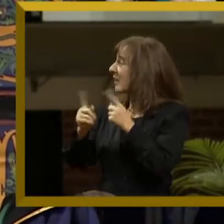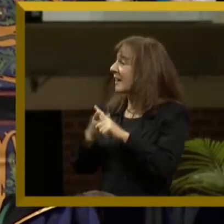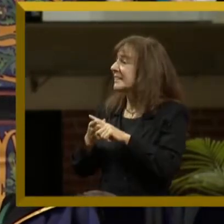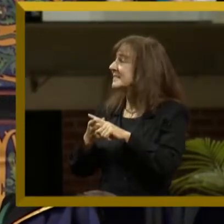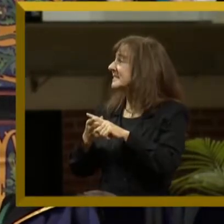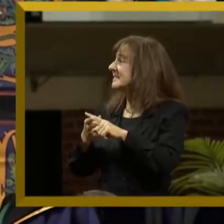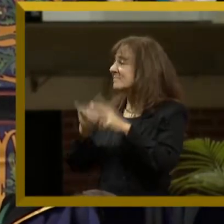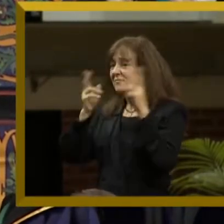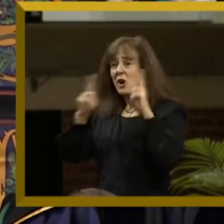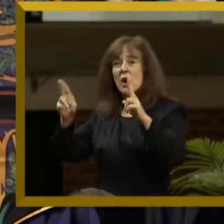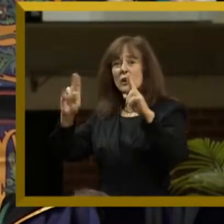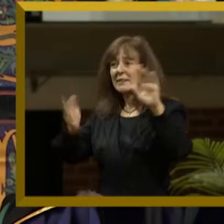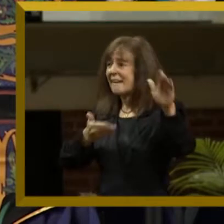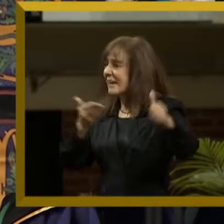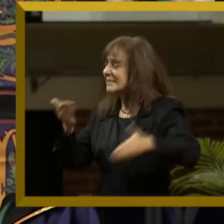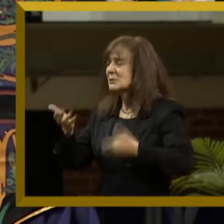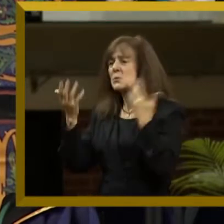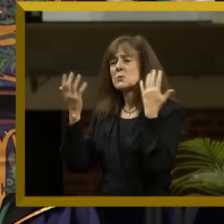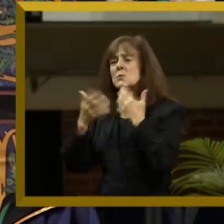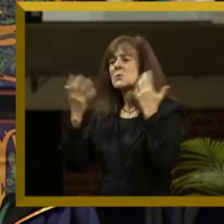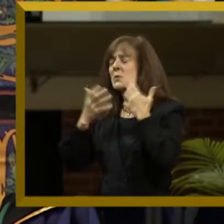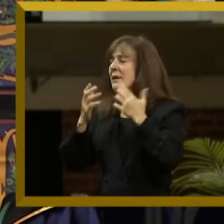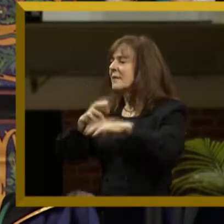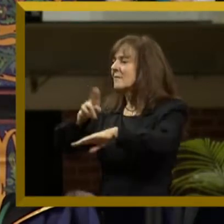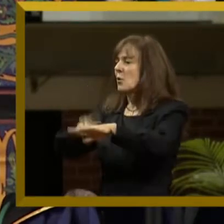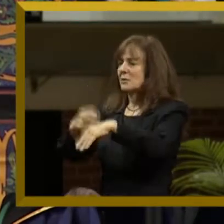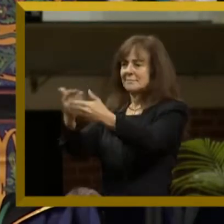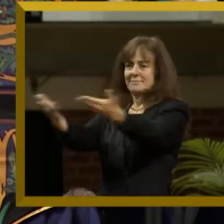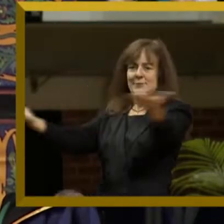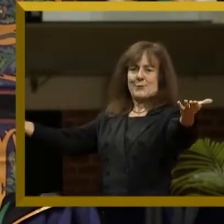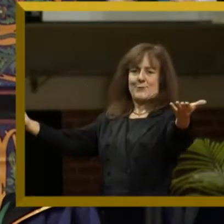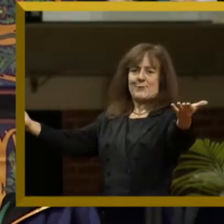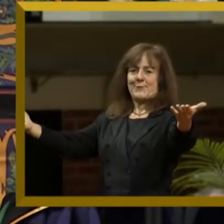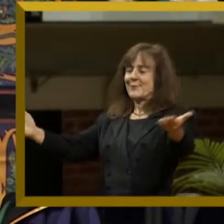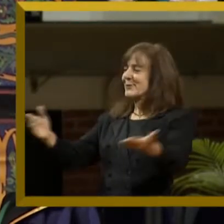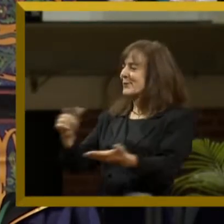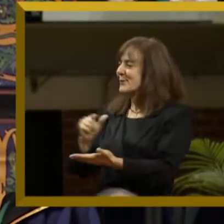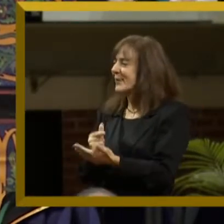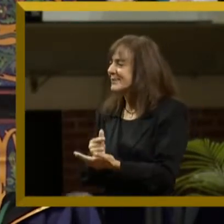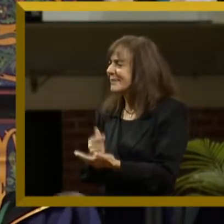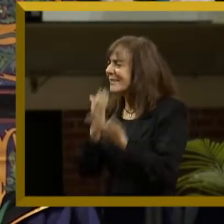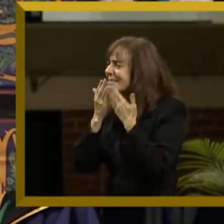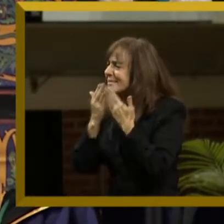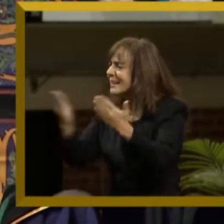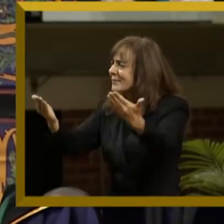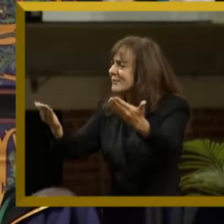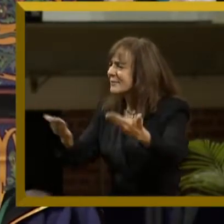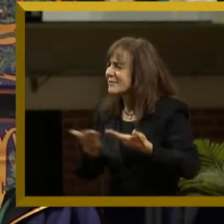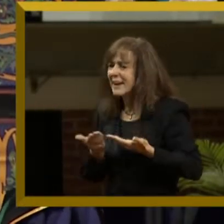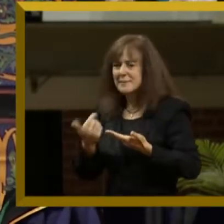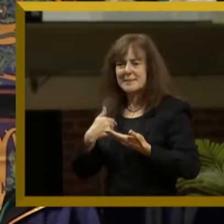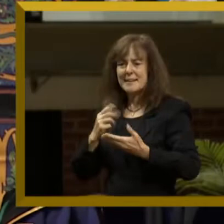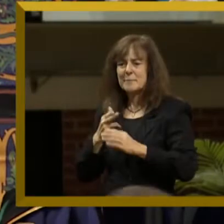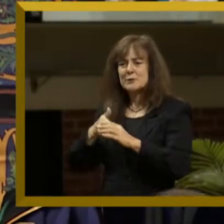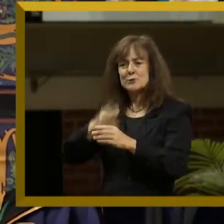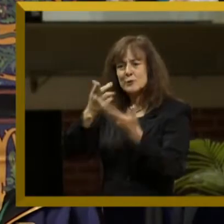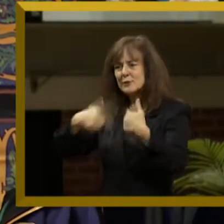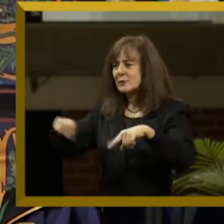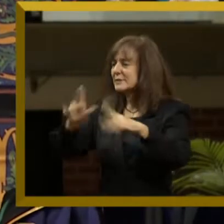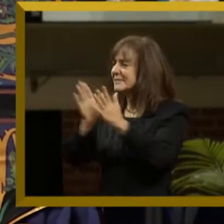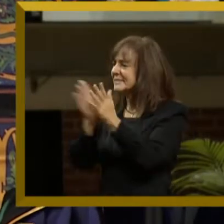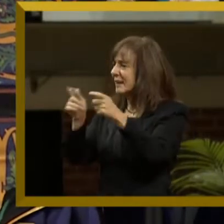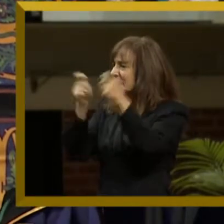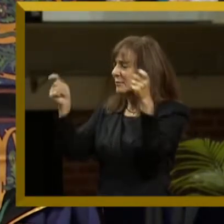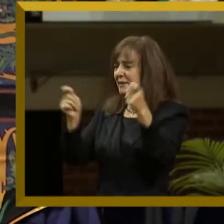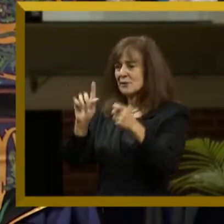friends, honored guests, and of course, graduates, thank you for the invitation to join you as we celebrate